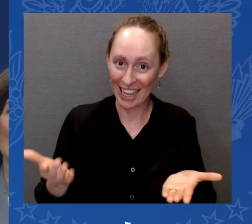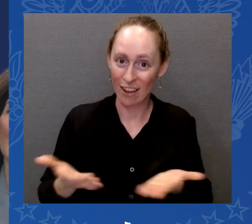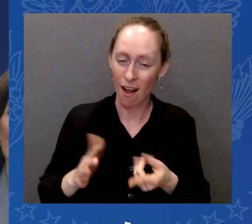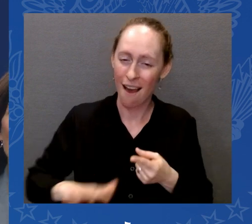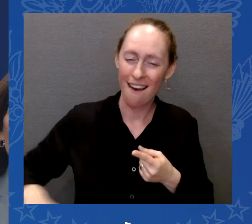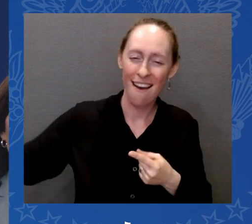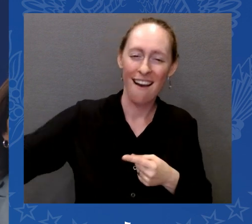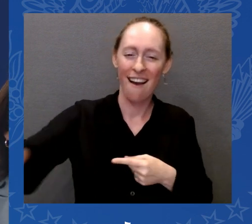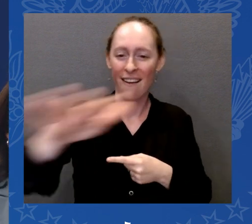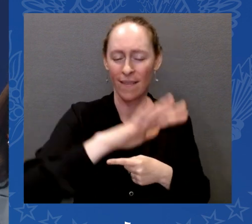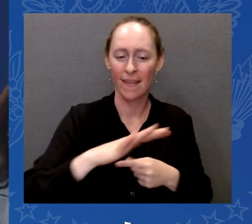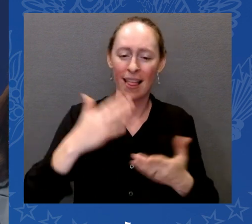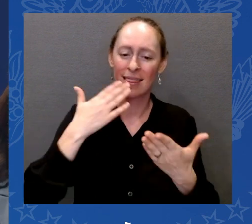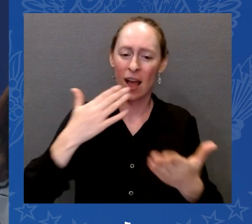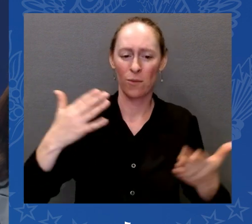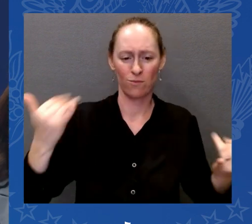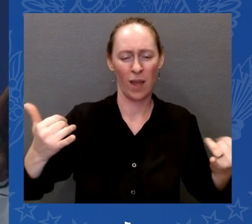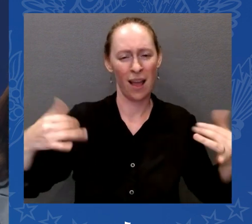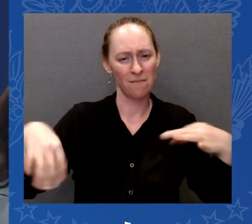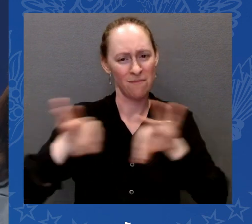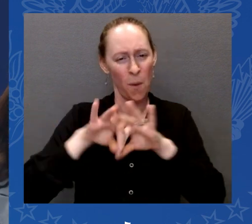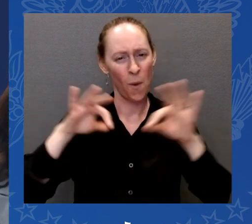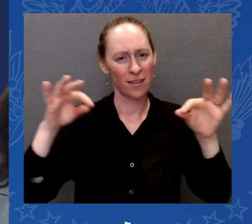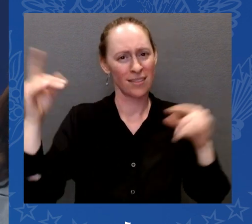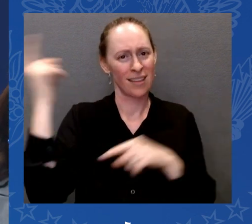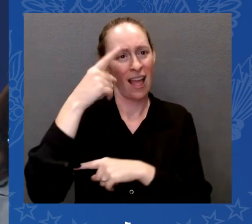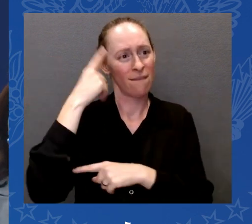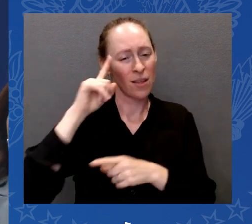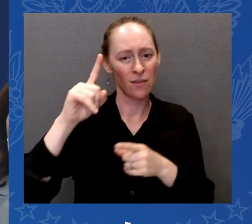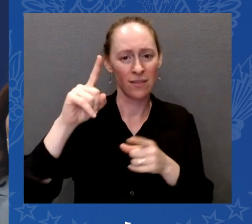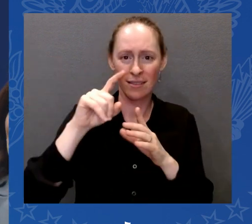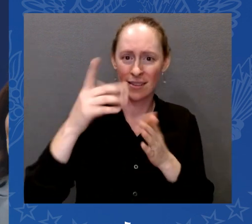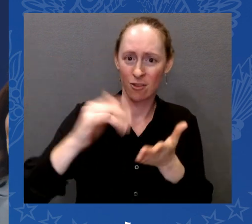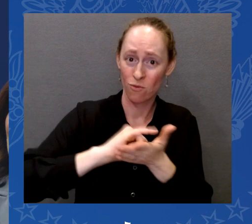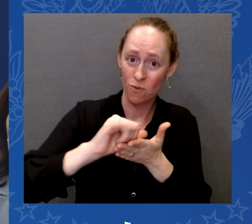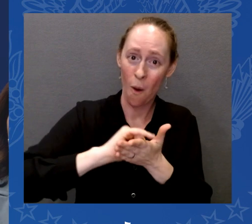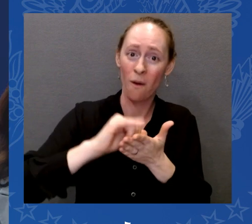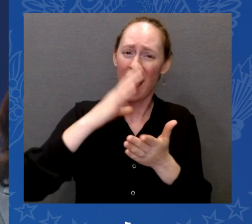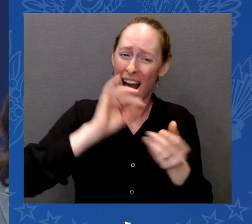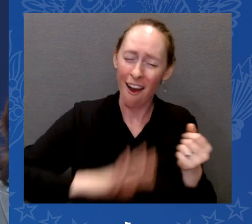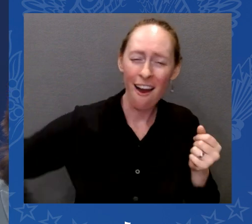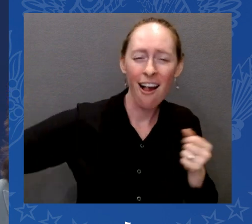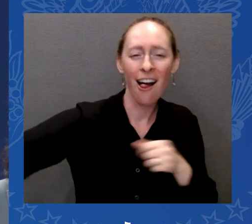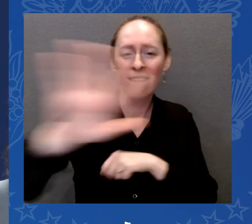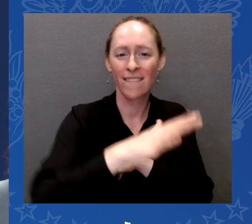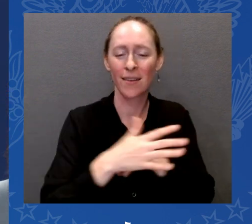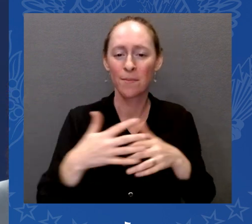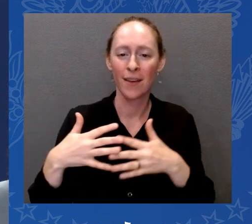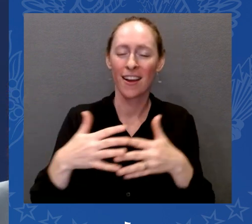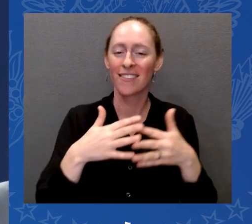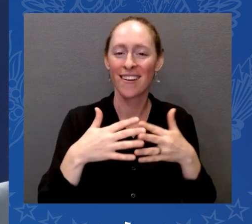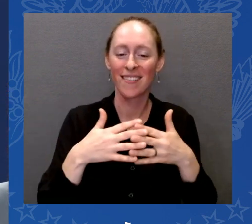States. And my grandfather would say, with the grace of God and the goodwill of the neighbors